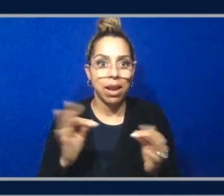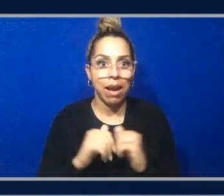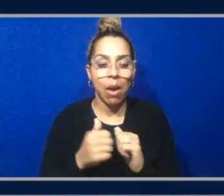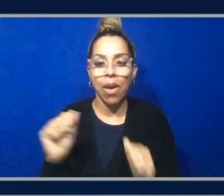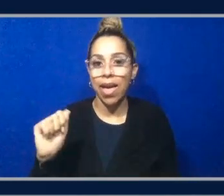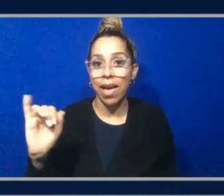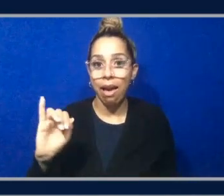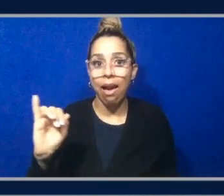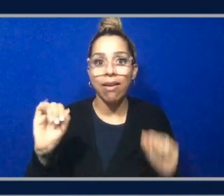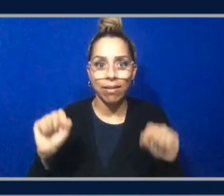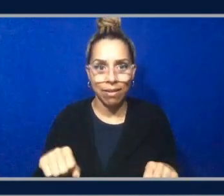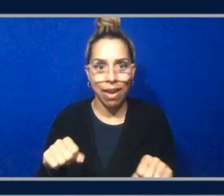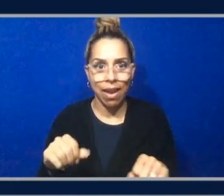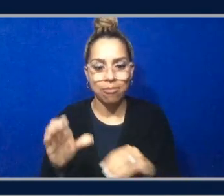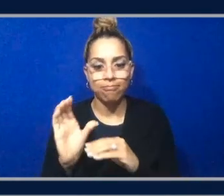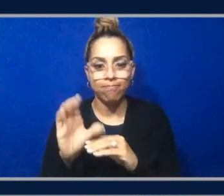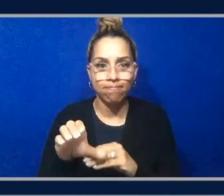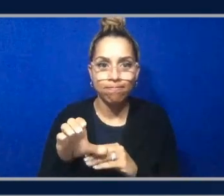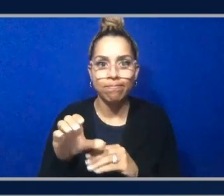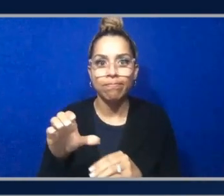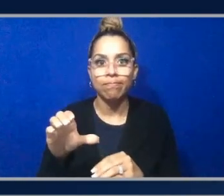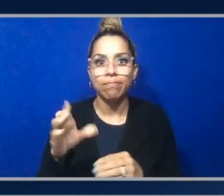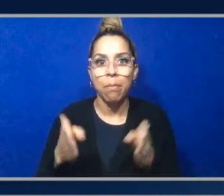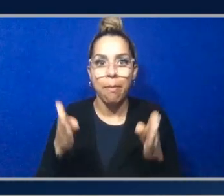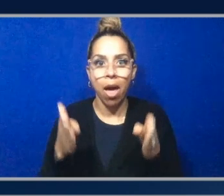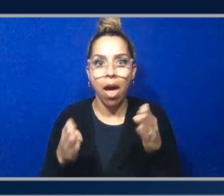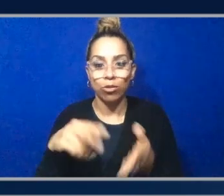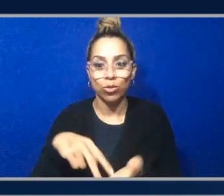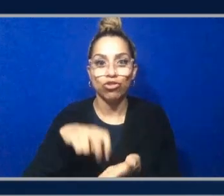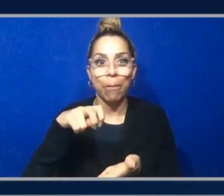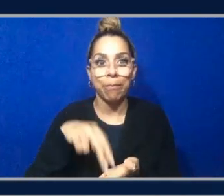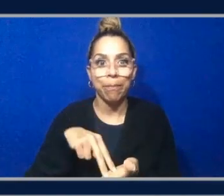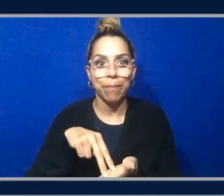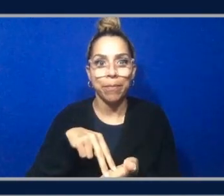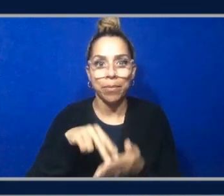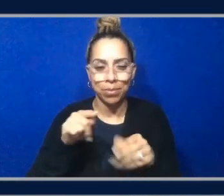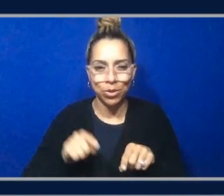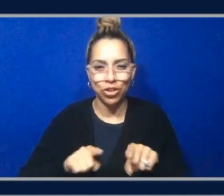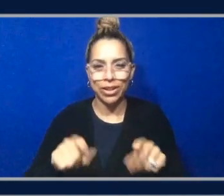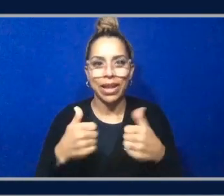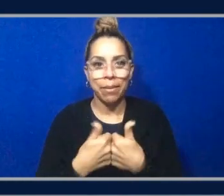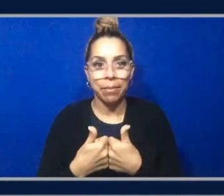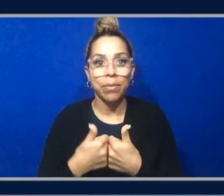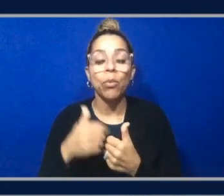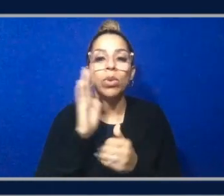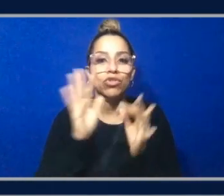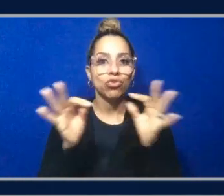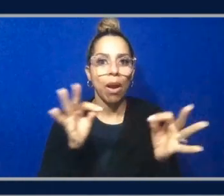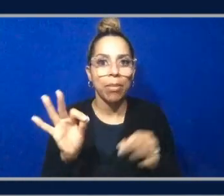a bot jump in the game. Okay. And so we describe basically what the function does.